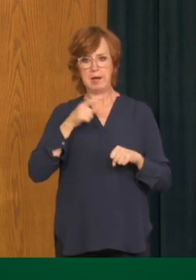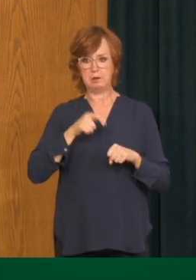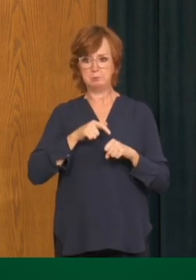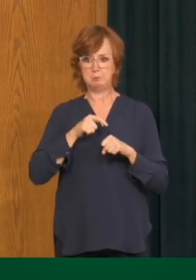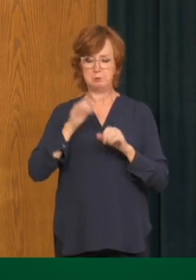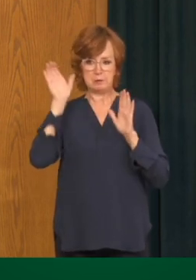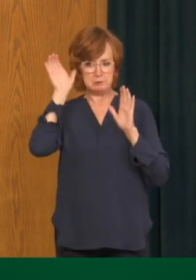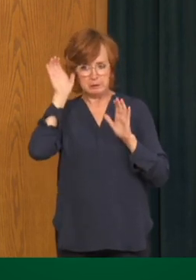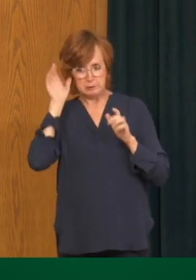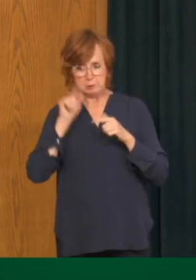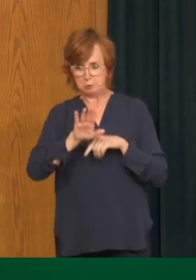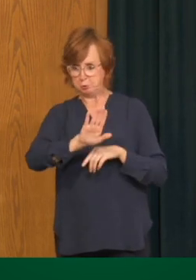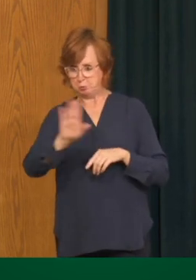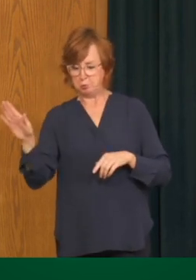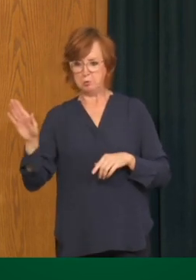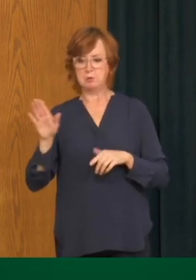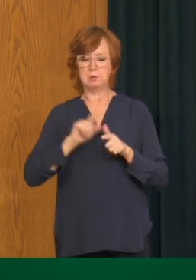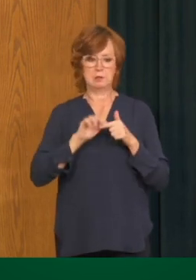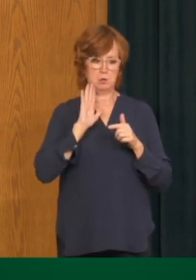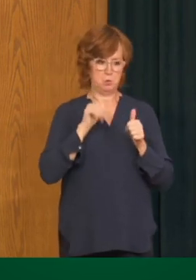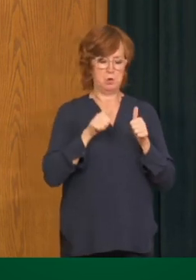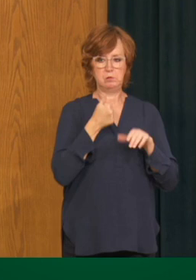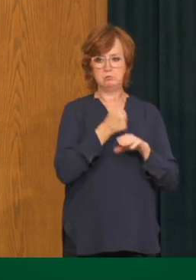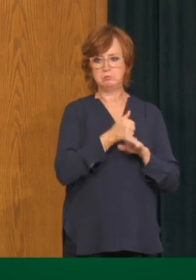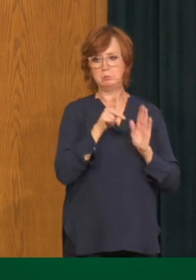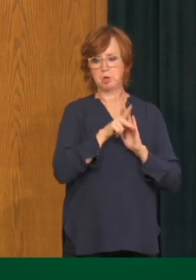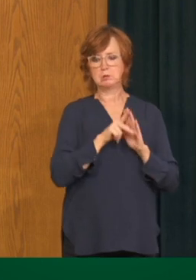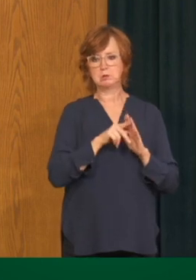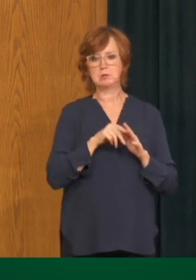they listen and then they enact policy as per the